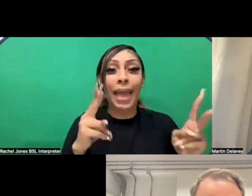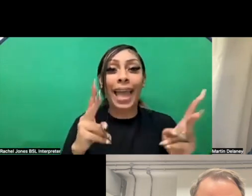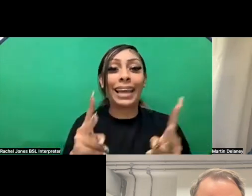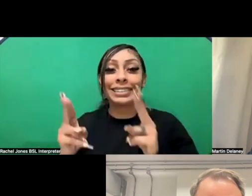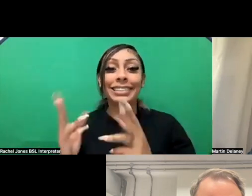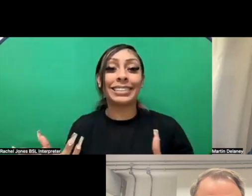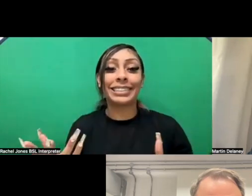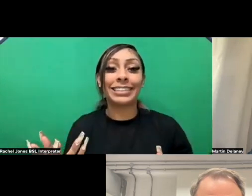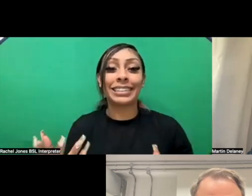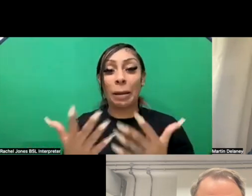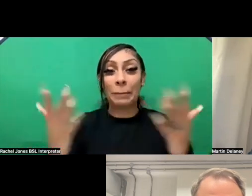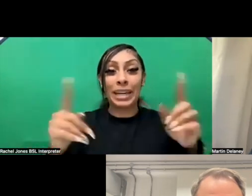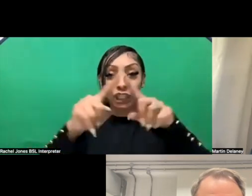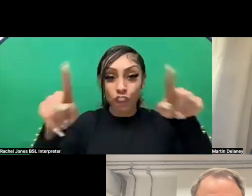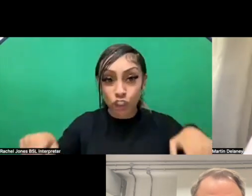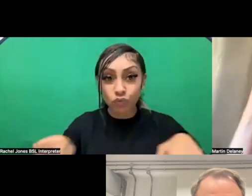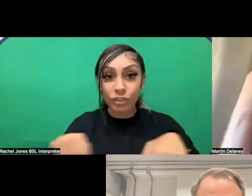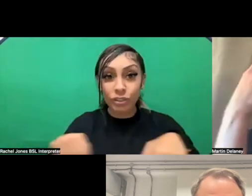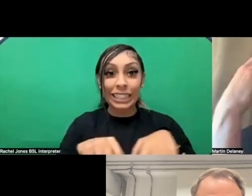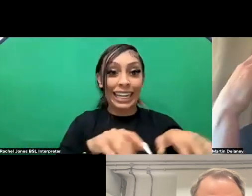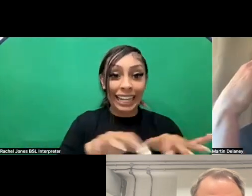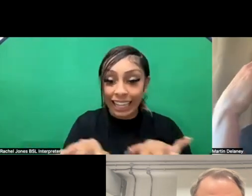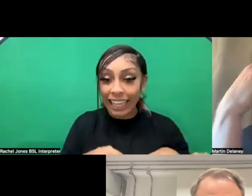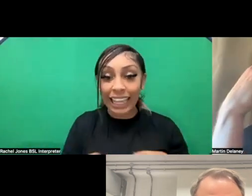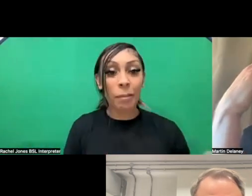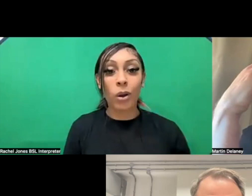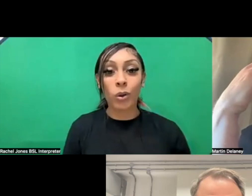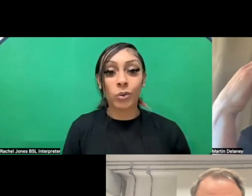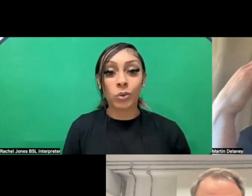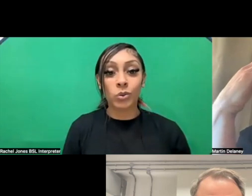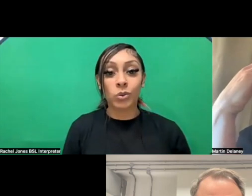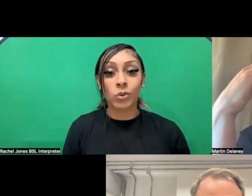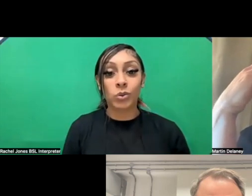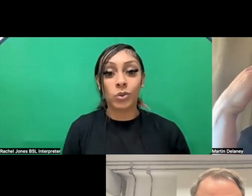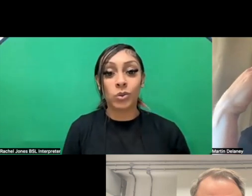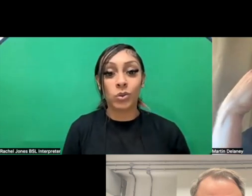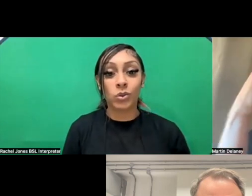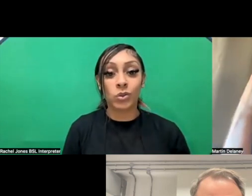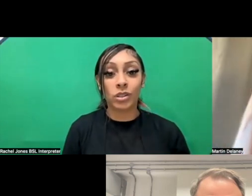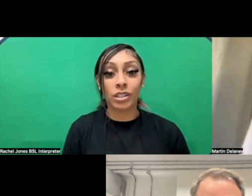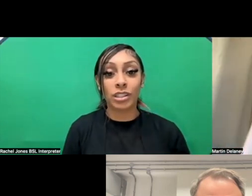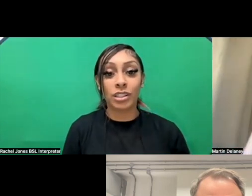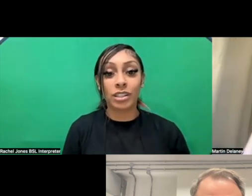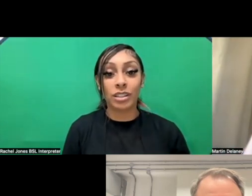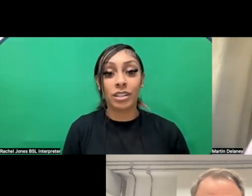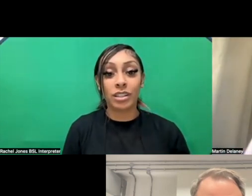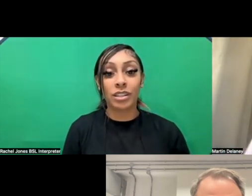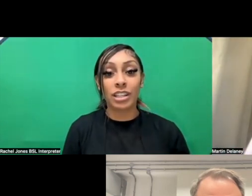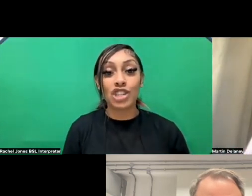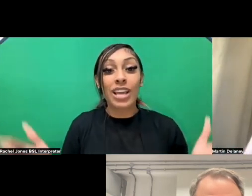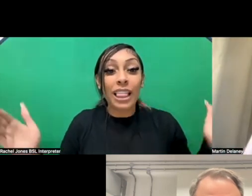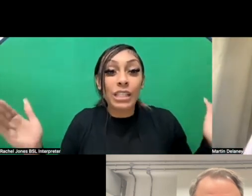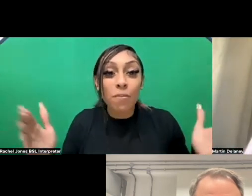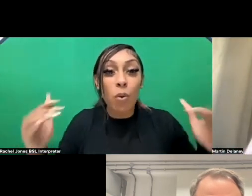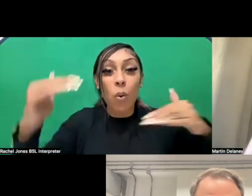big screen and a keyboard and lots of buttons and knobs. It's really optimized to be a musical instrument. And